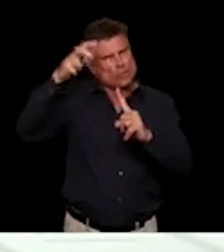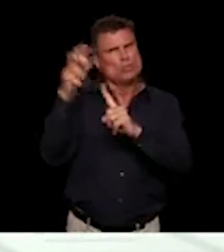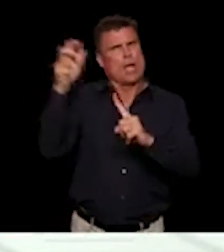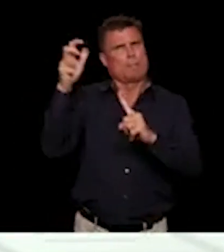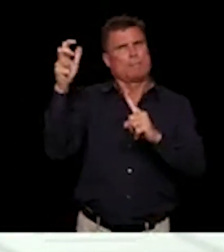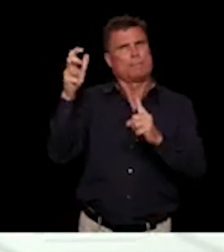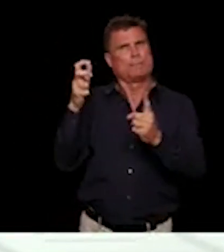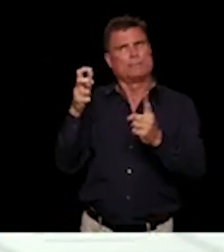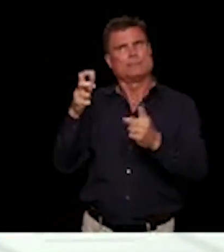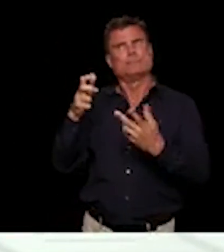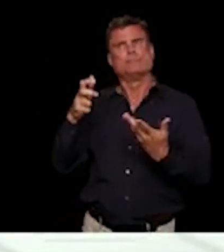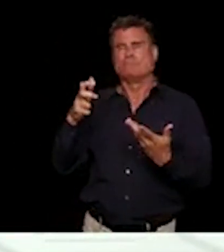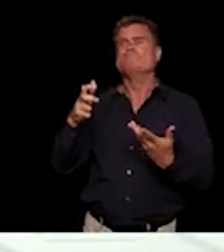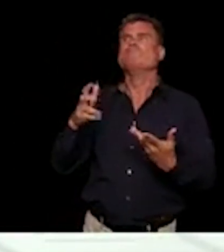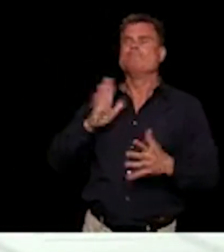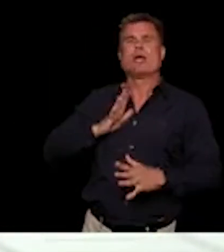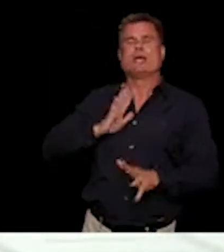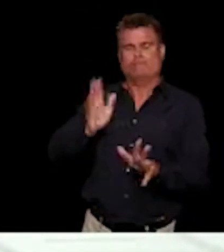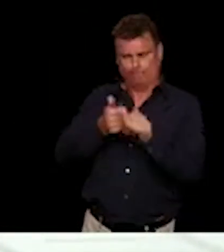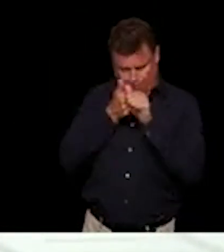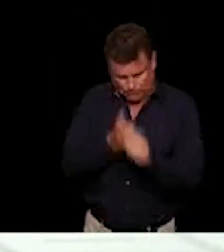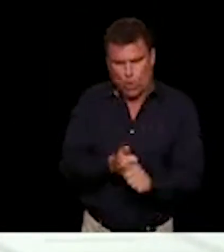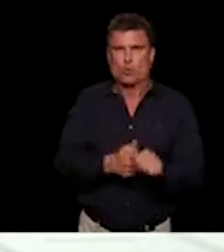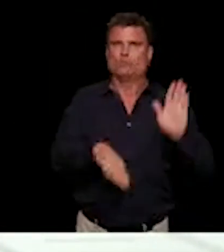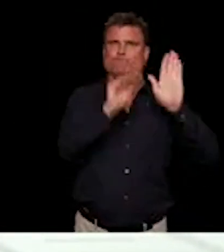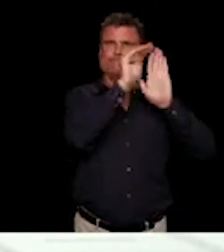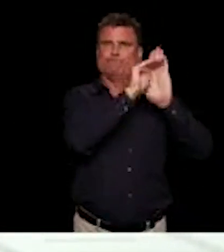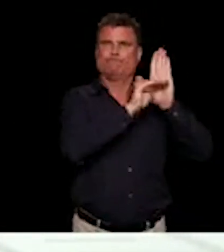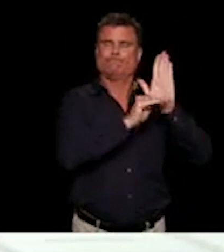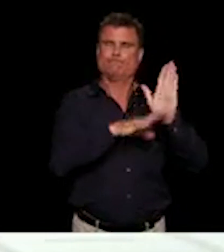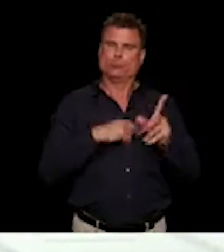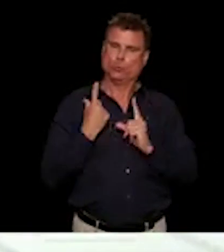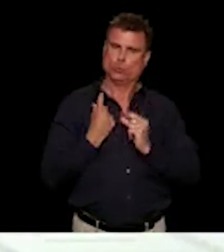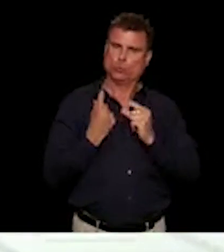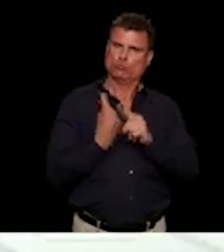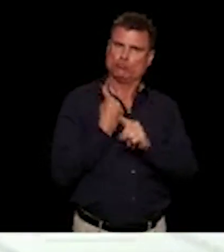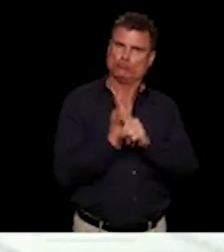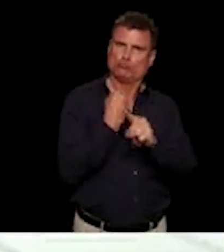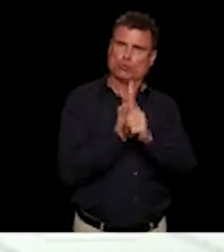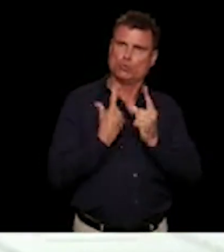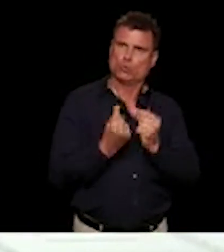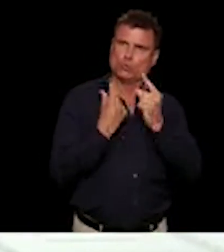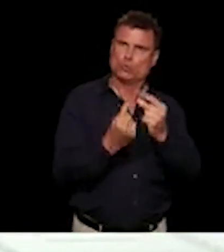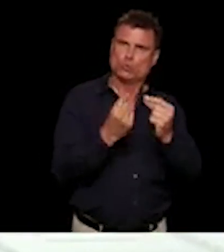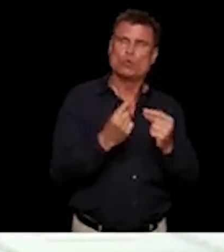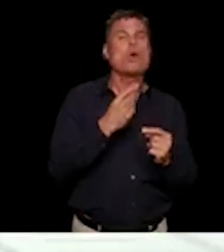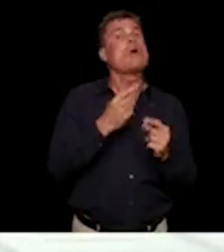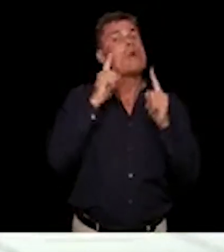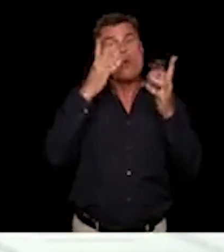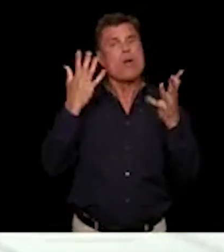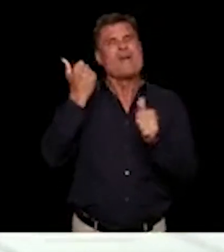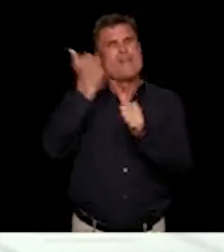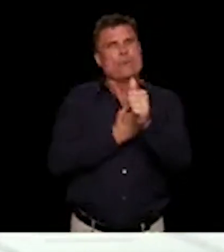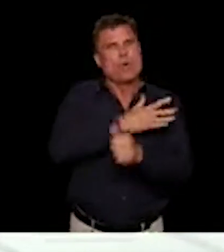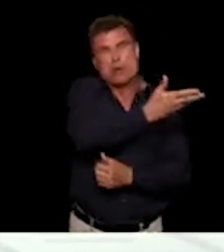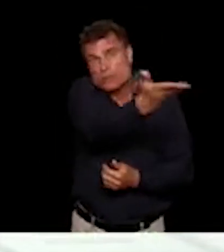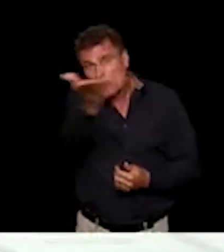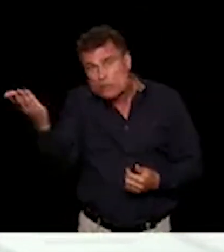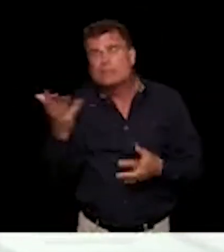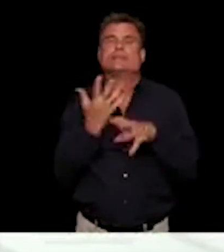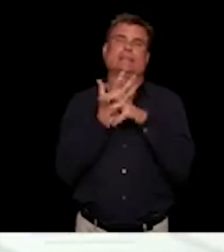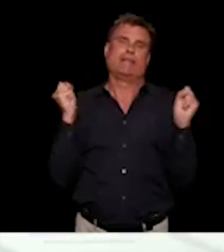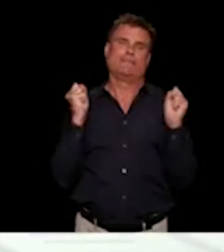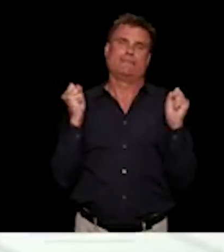thing, and know that by doing so, you're helping to keep all of us safe. And I'd like to finish by thanking all of you for what